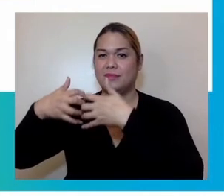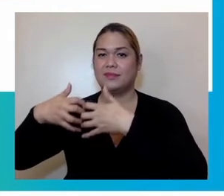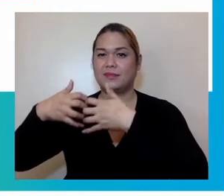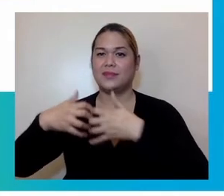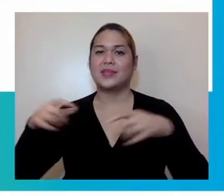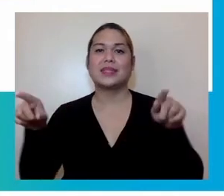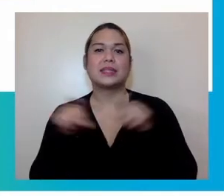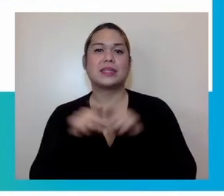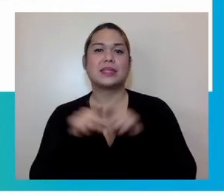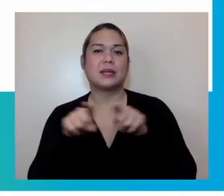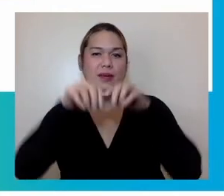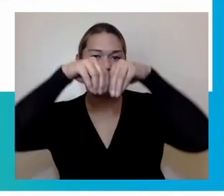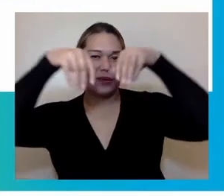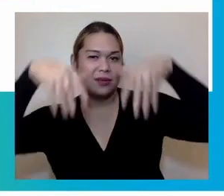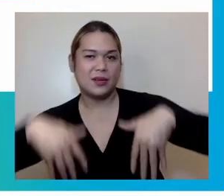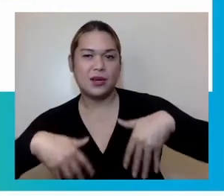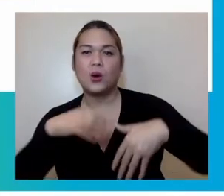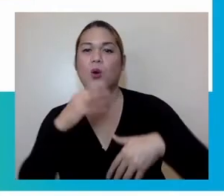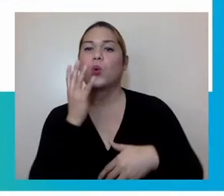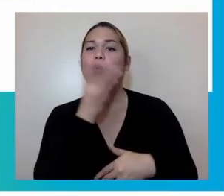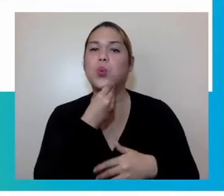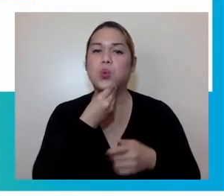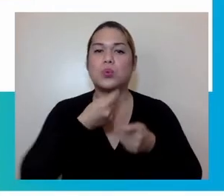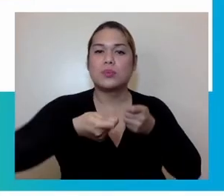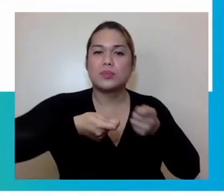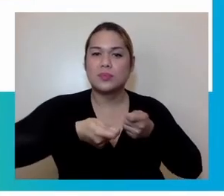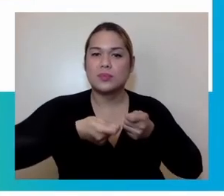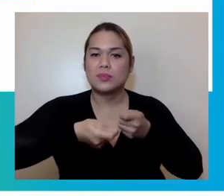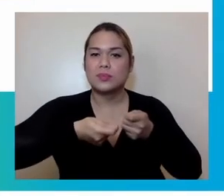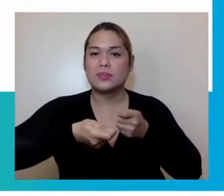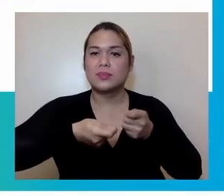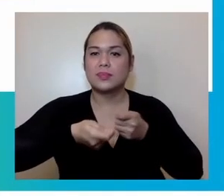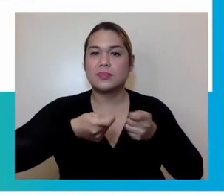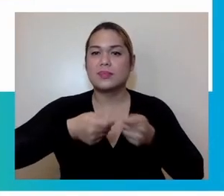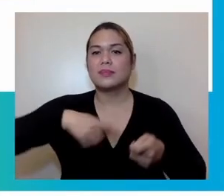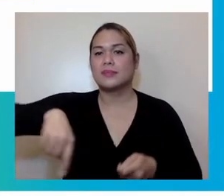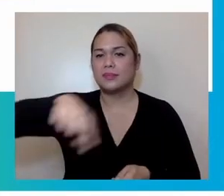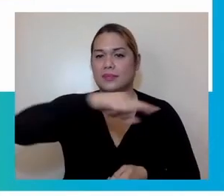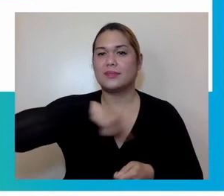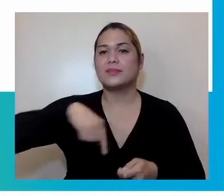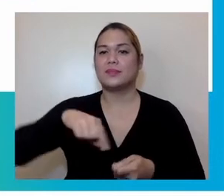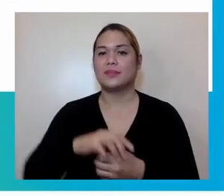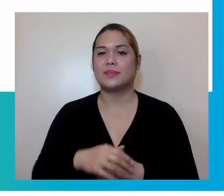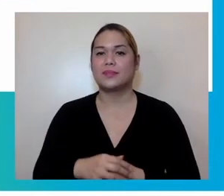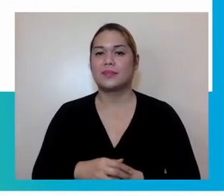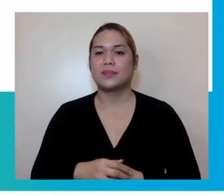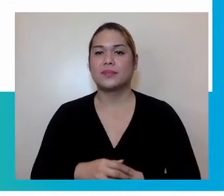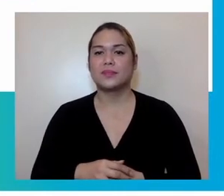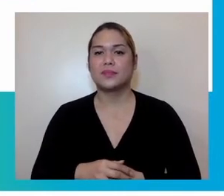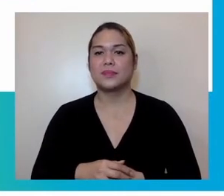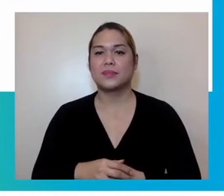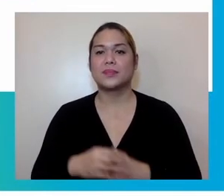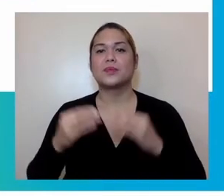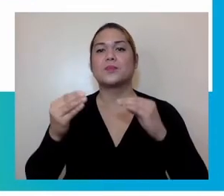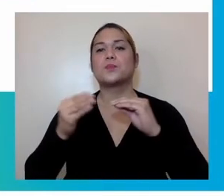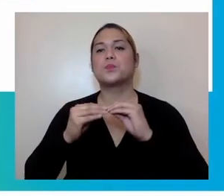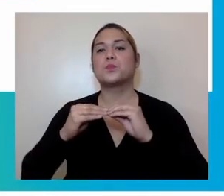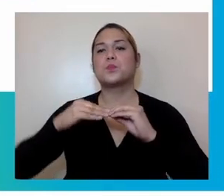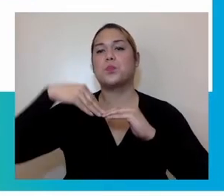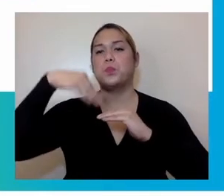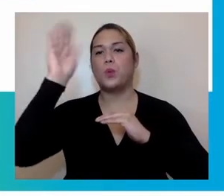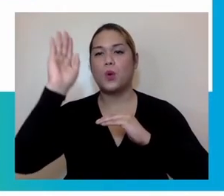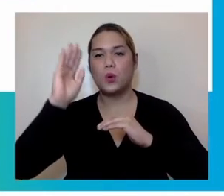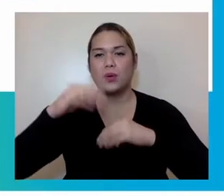the use of those sources, which is the capitalistic patriarchal domination of the global economic